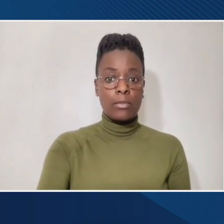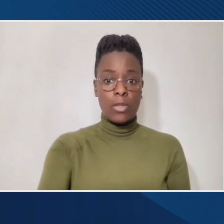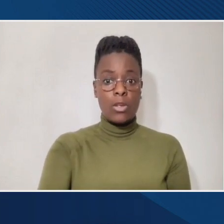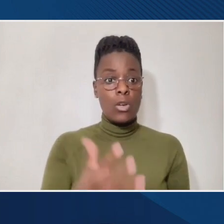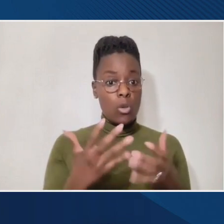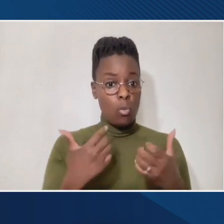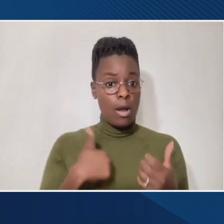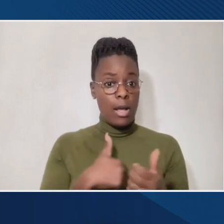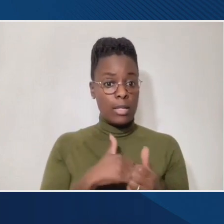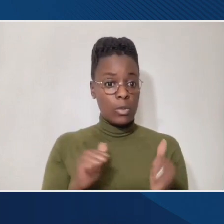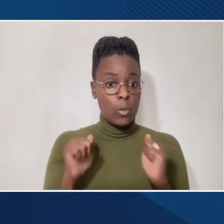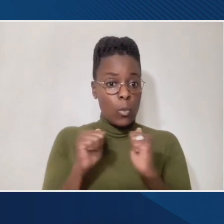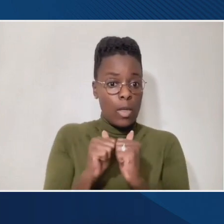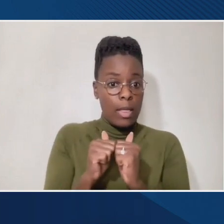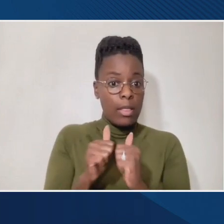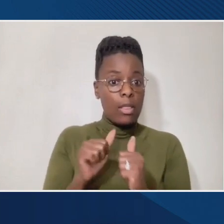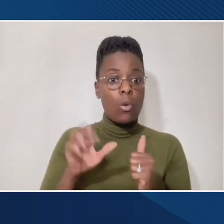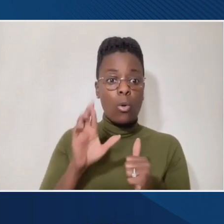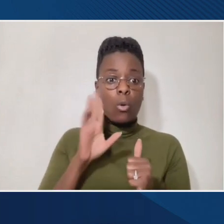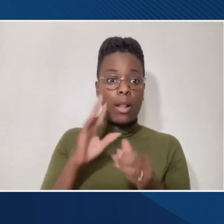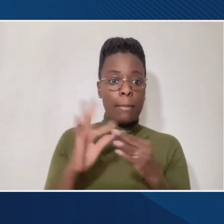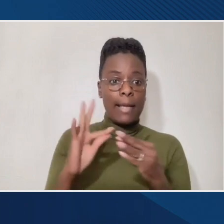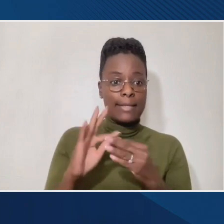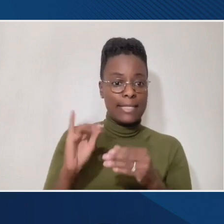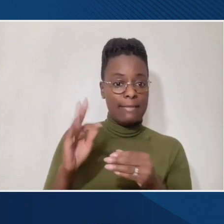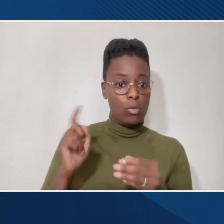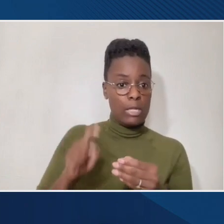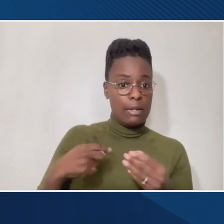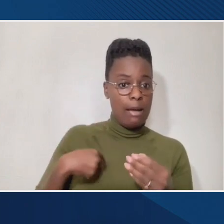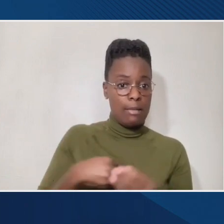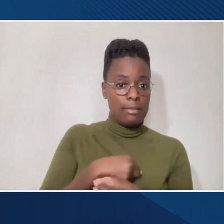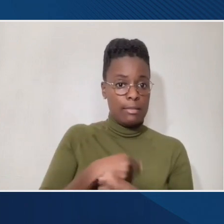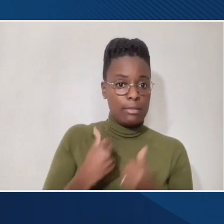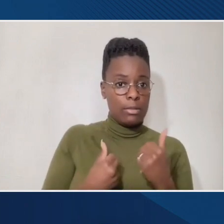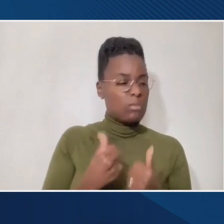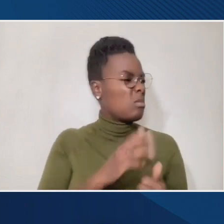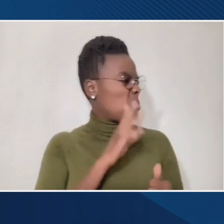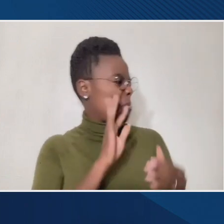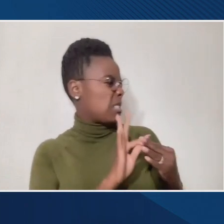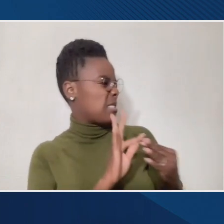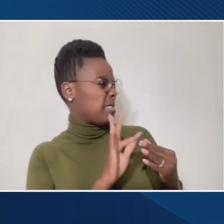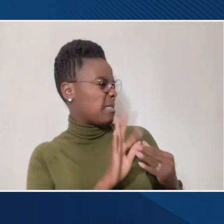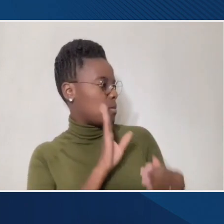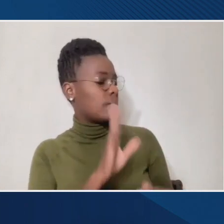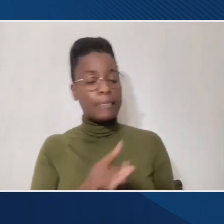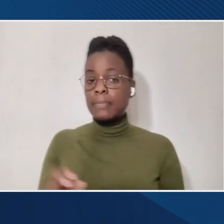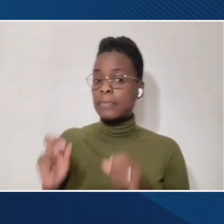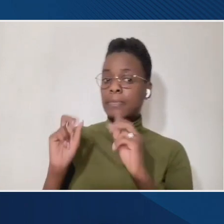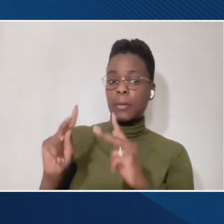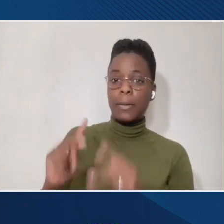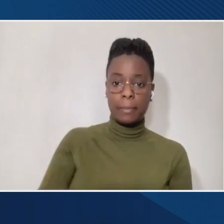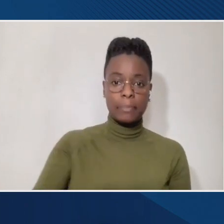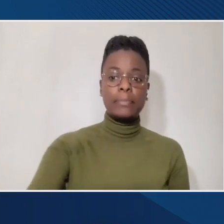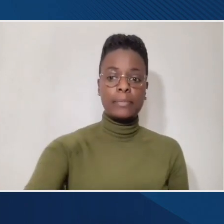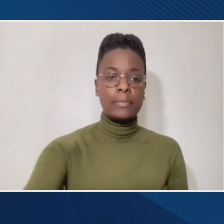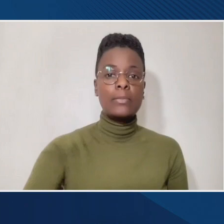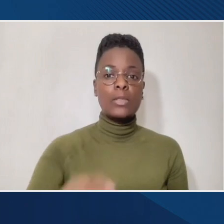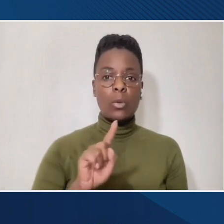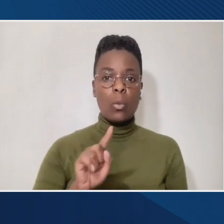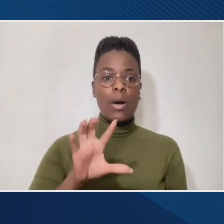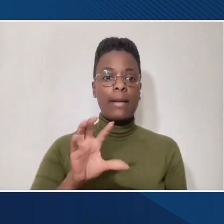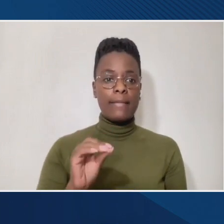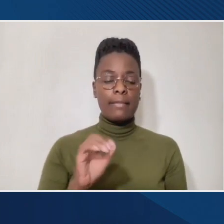us a message, if you need us. Well, I'll send you a message. Okay. So 1:50 Eastern time.